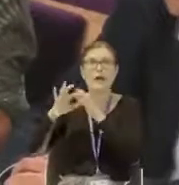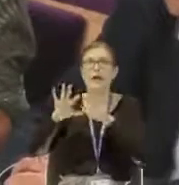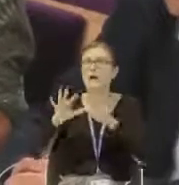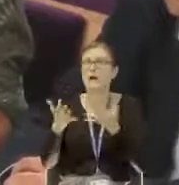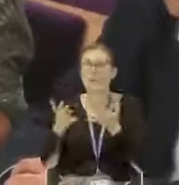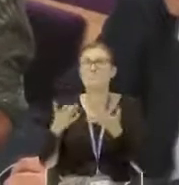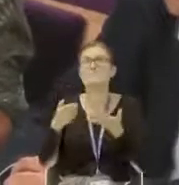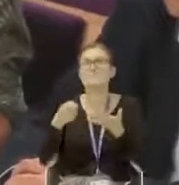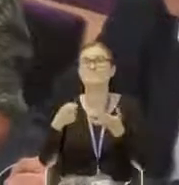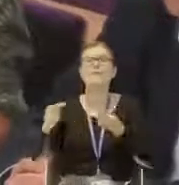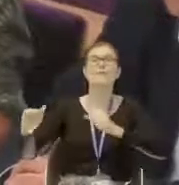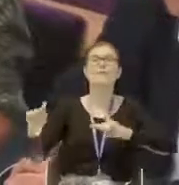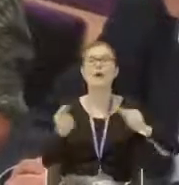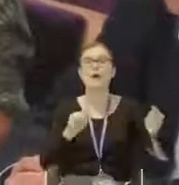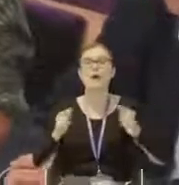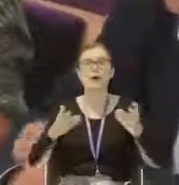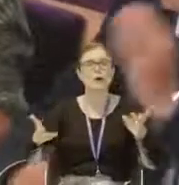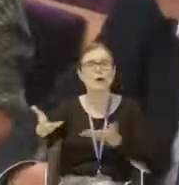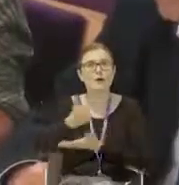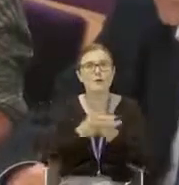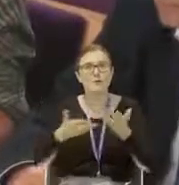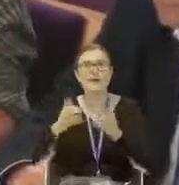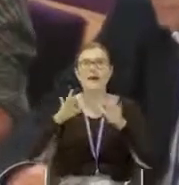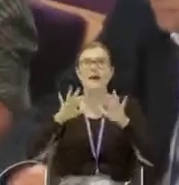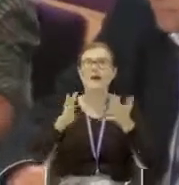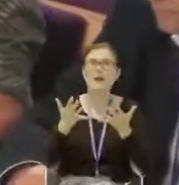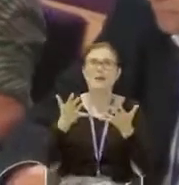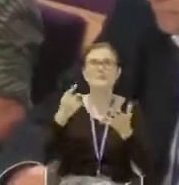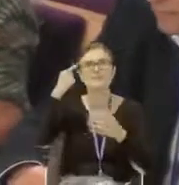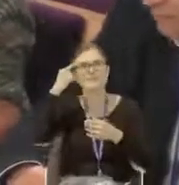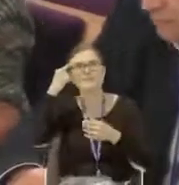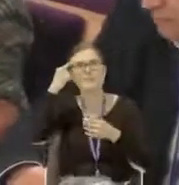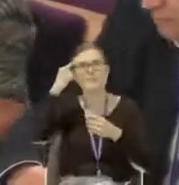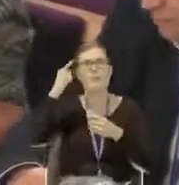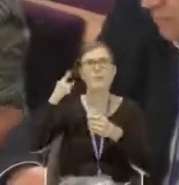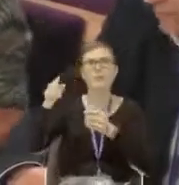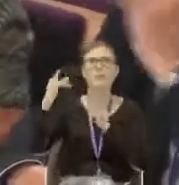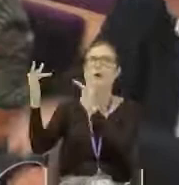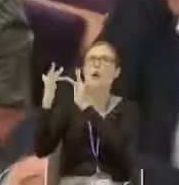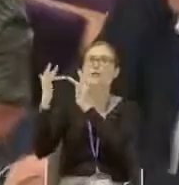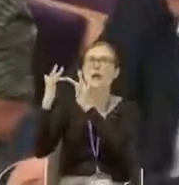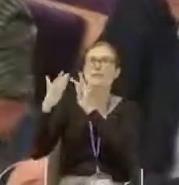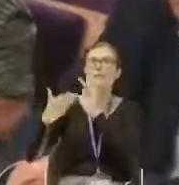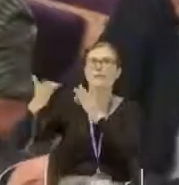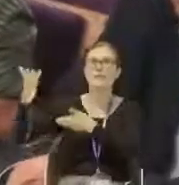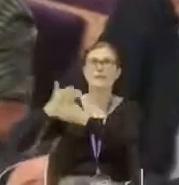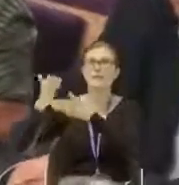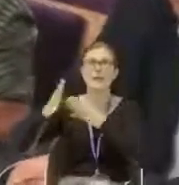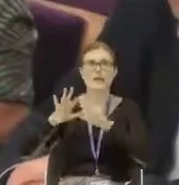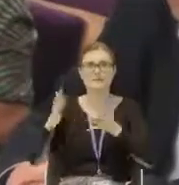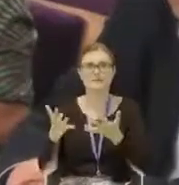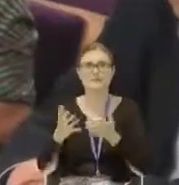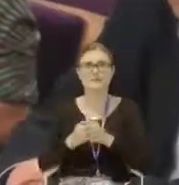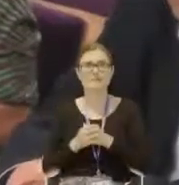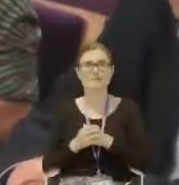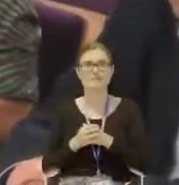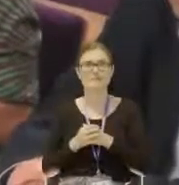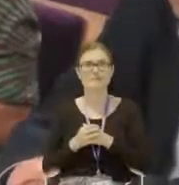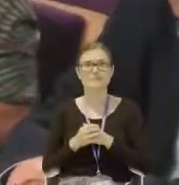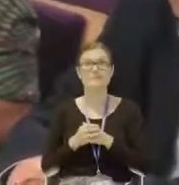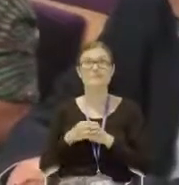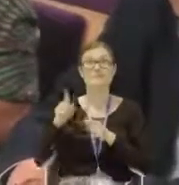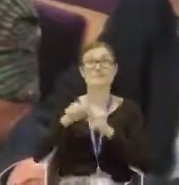governance and conversation spaces. And finally, the power of cultural economy, and I think